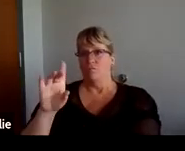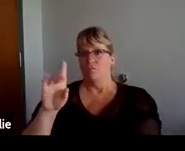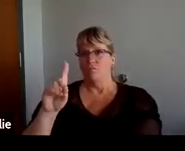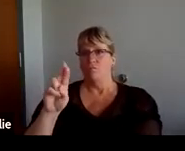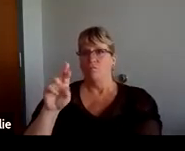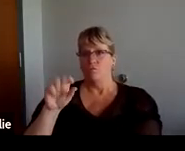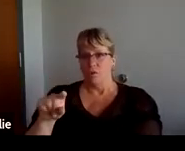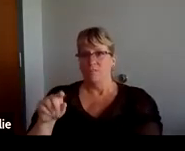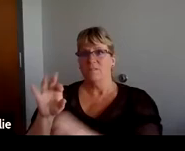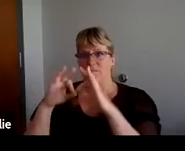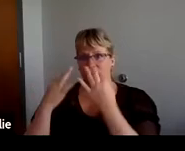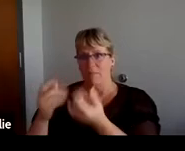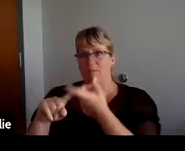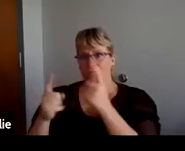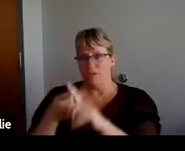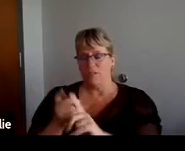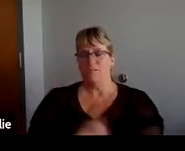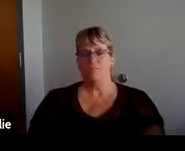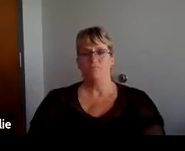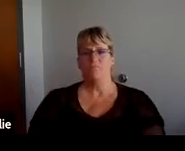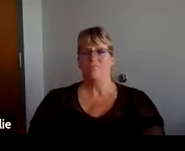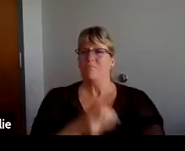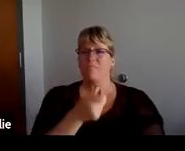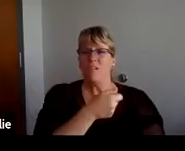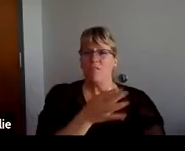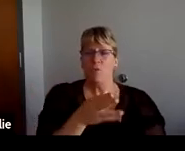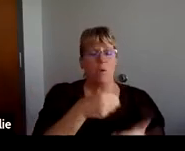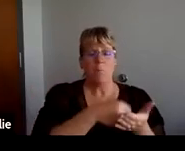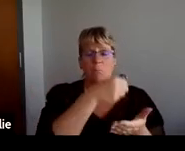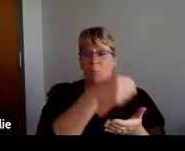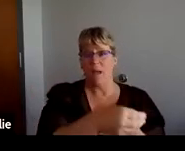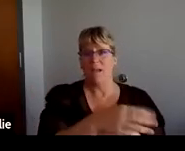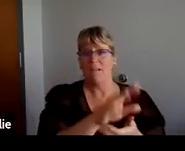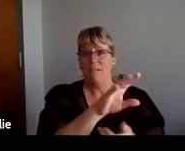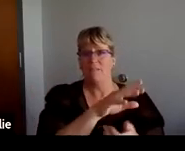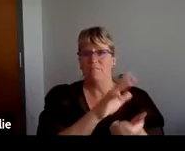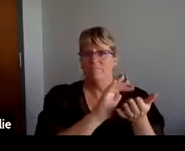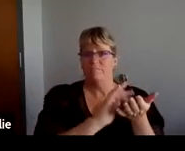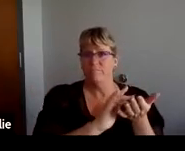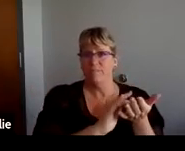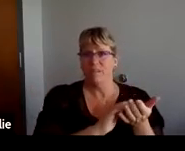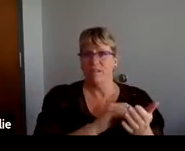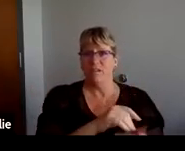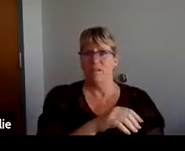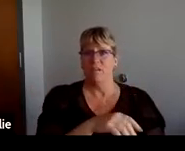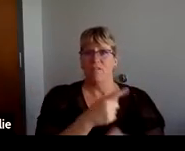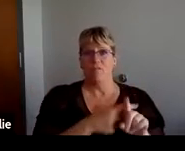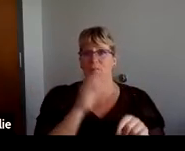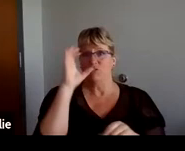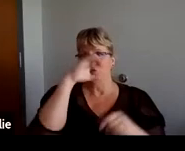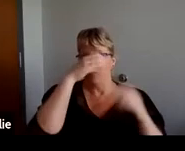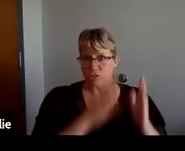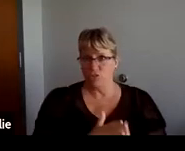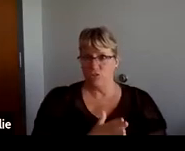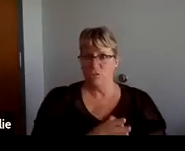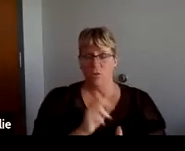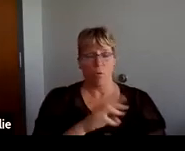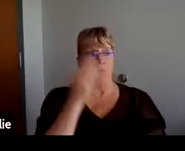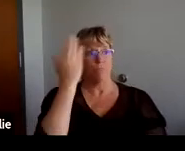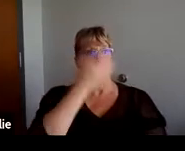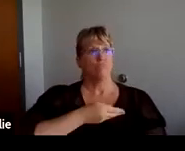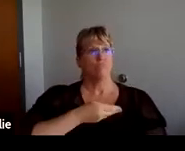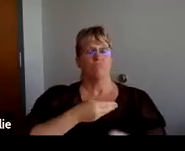coming from. Very, very few are buying their substances from a drug dealer or a stranger or someone